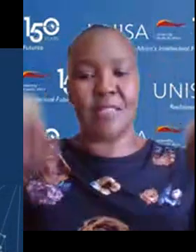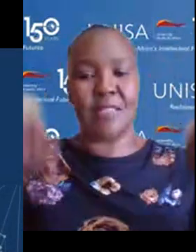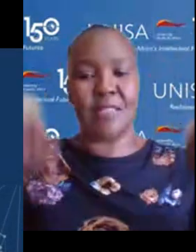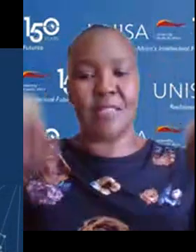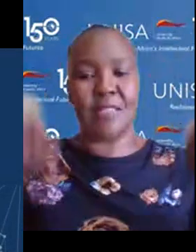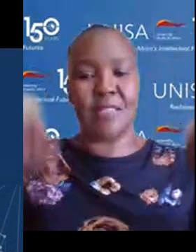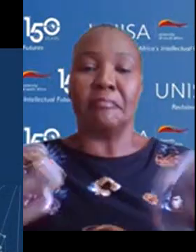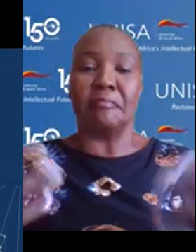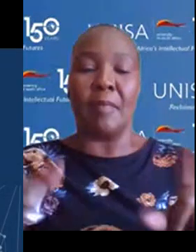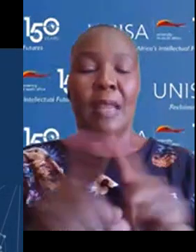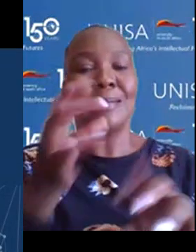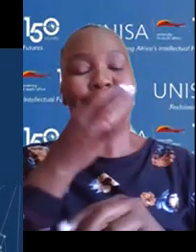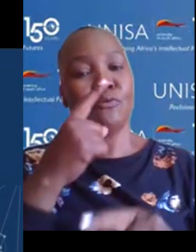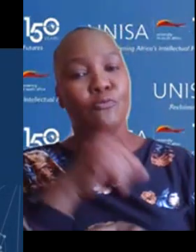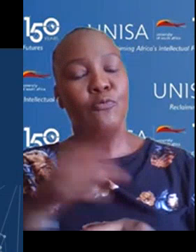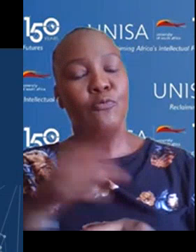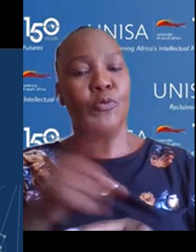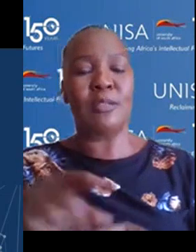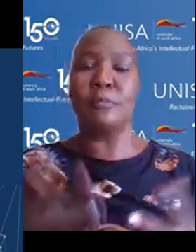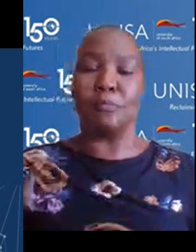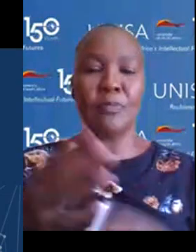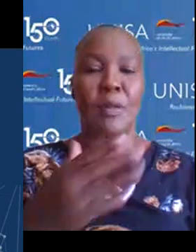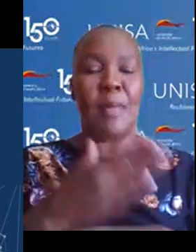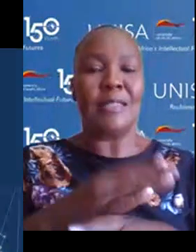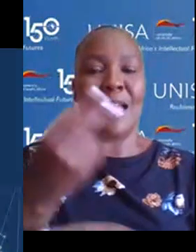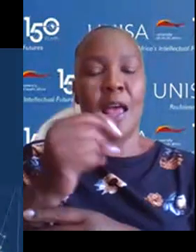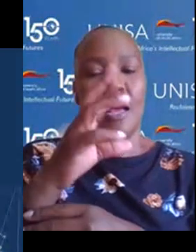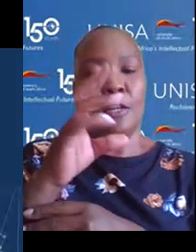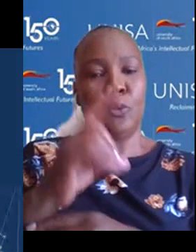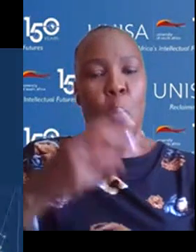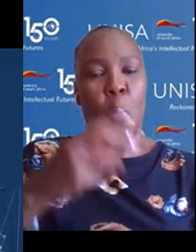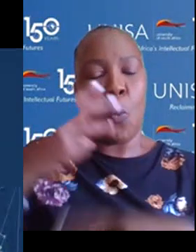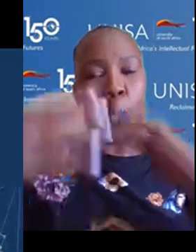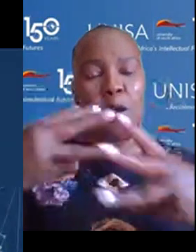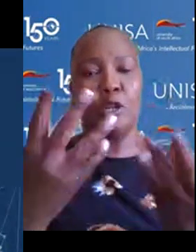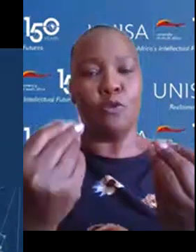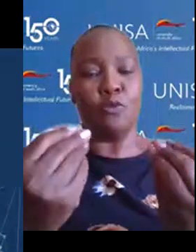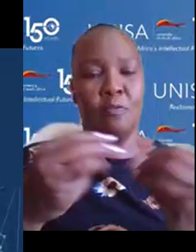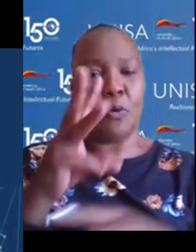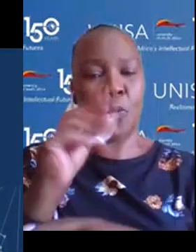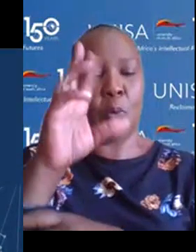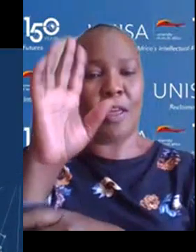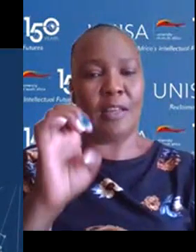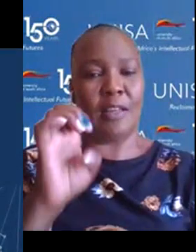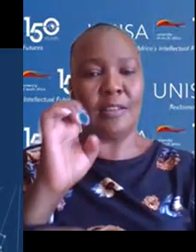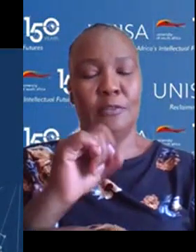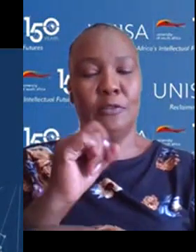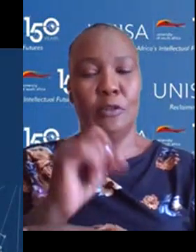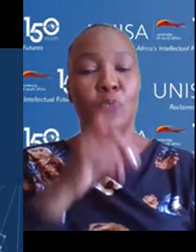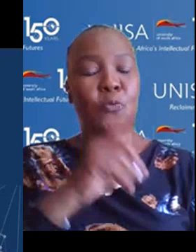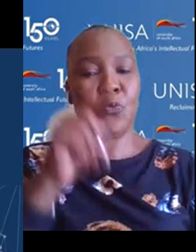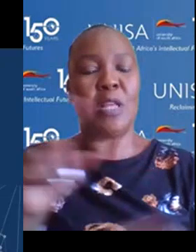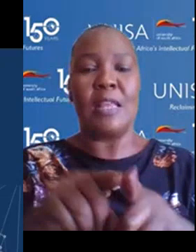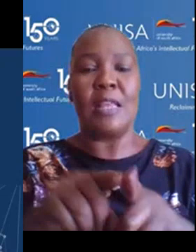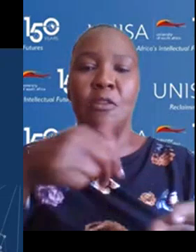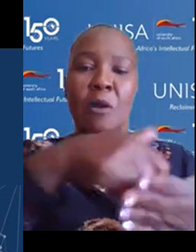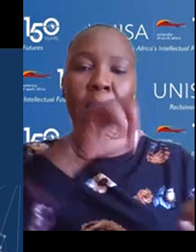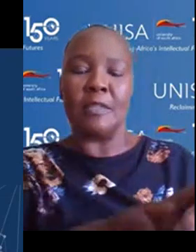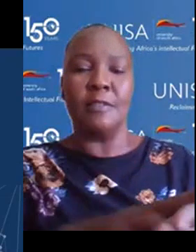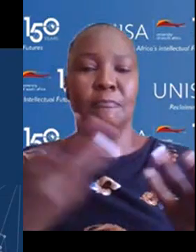And as I said to you guys, it pretty much makes the hardware work with your software that you guys are going to use, like your